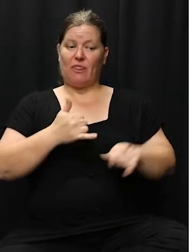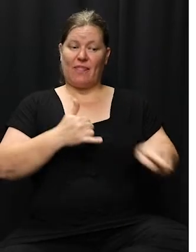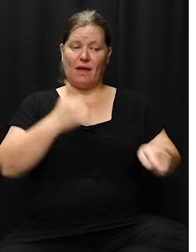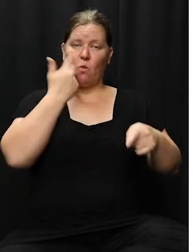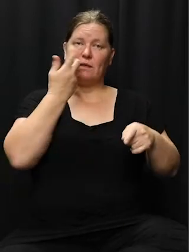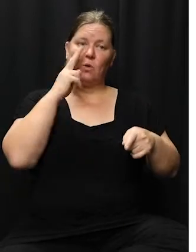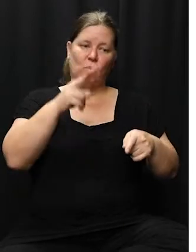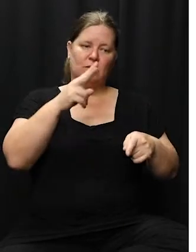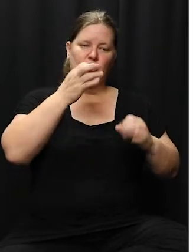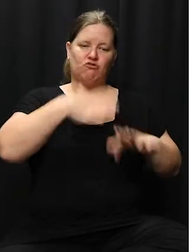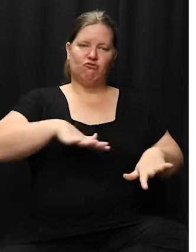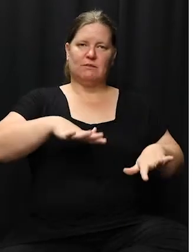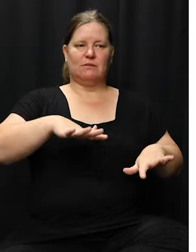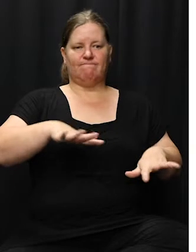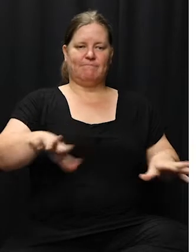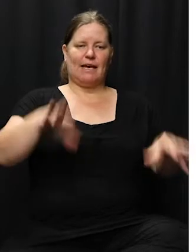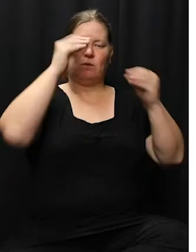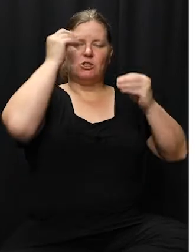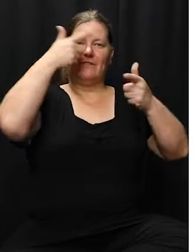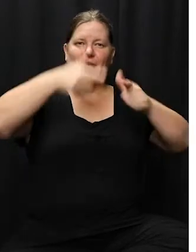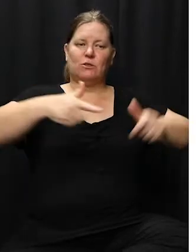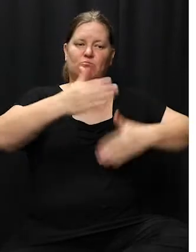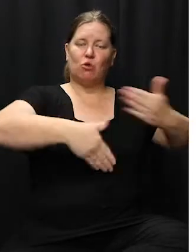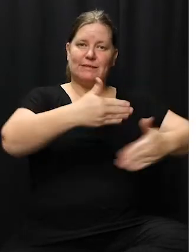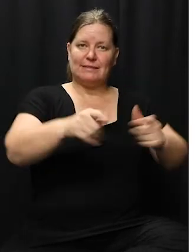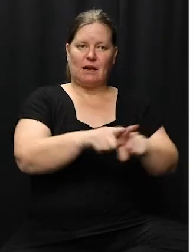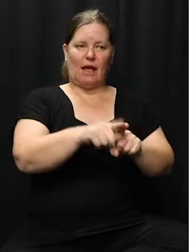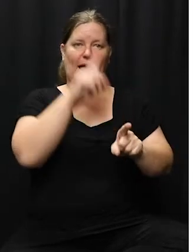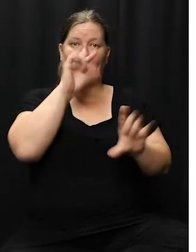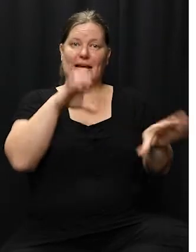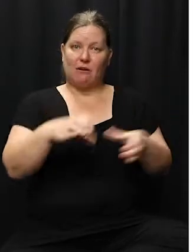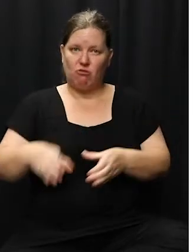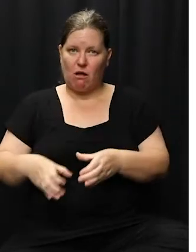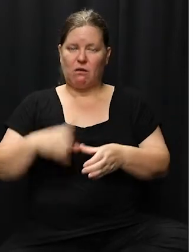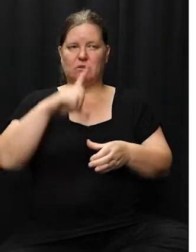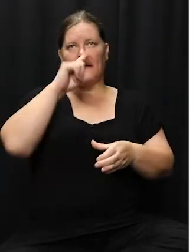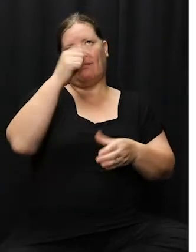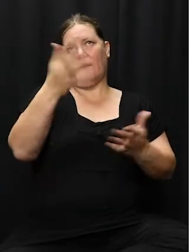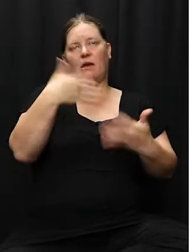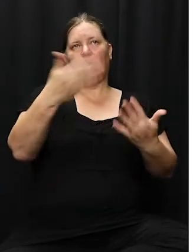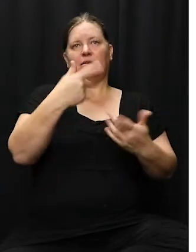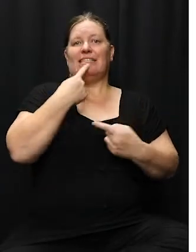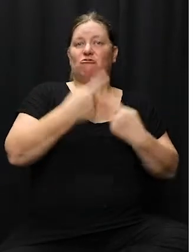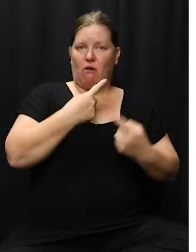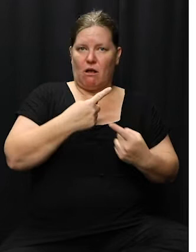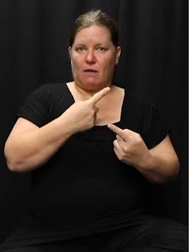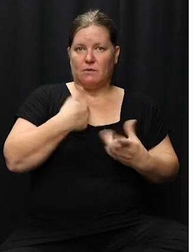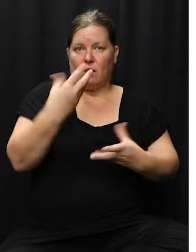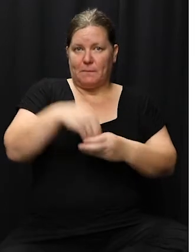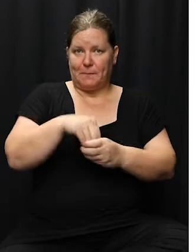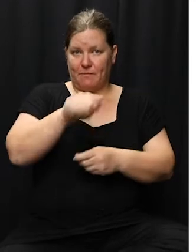language assessments as much as possible. So spoken language assessments often look at the acquisition of language processing, such as categorizing